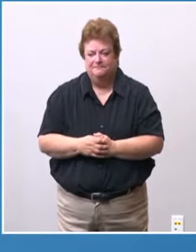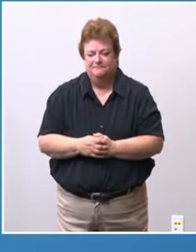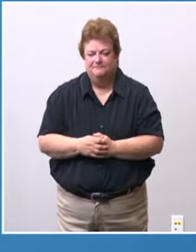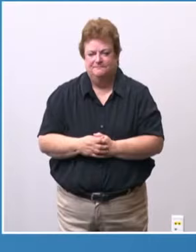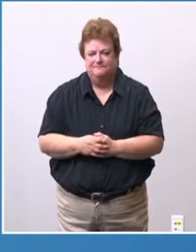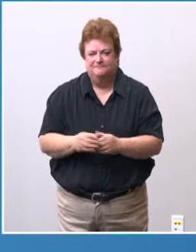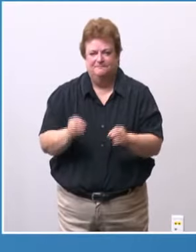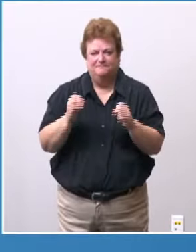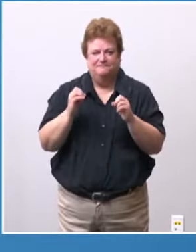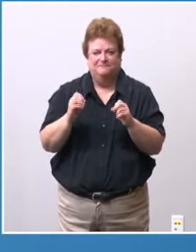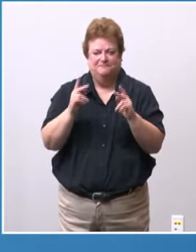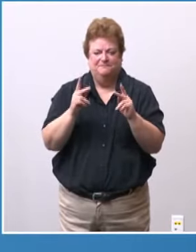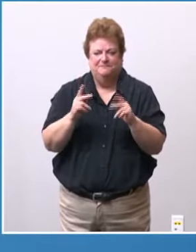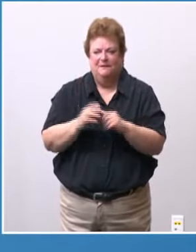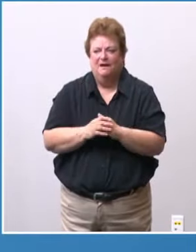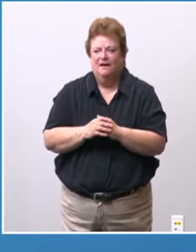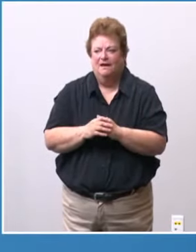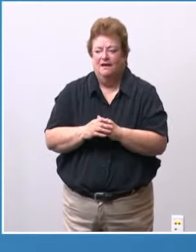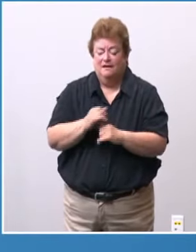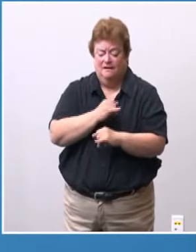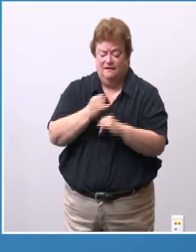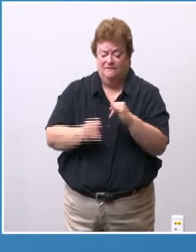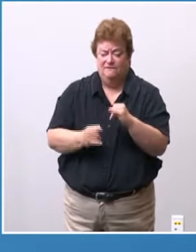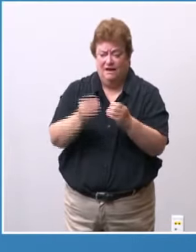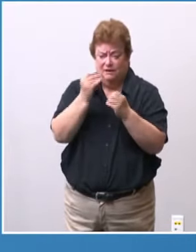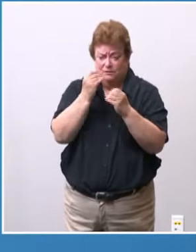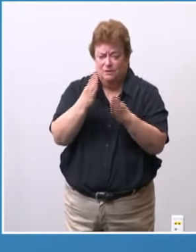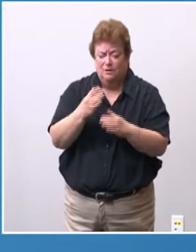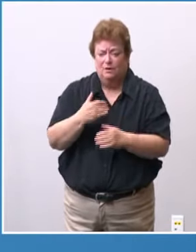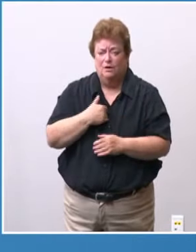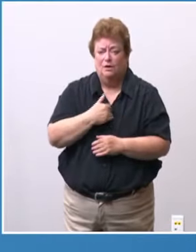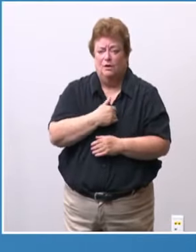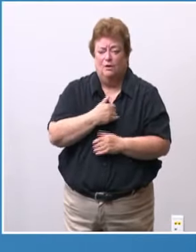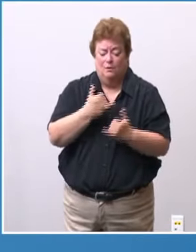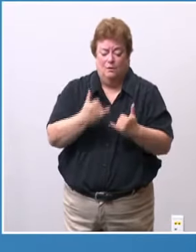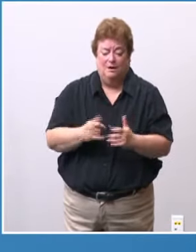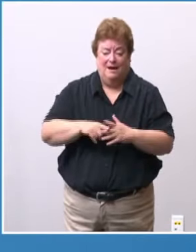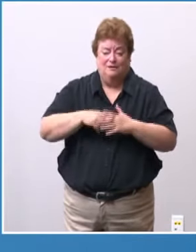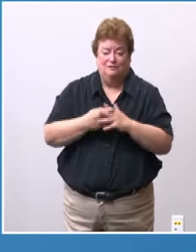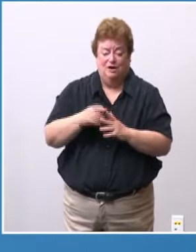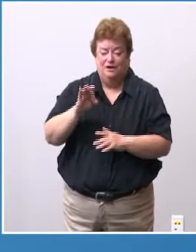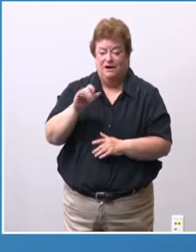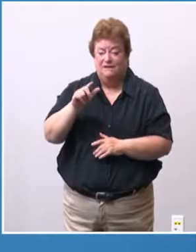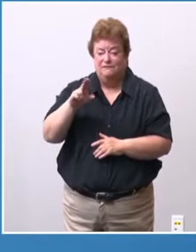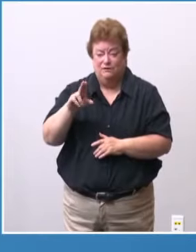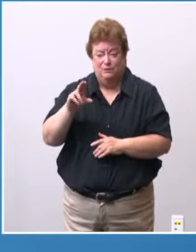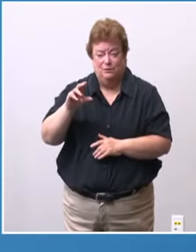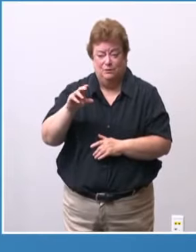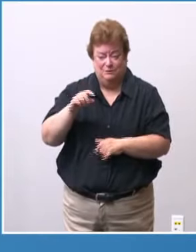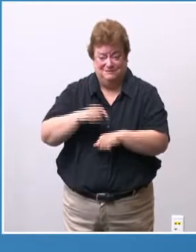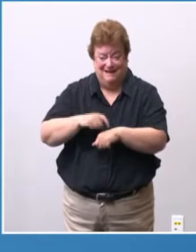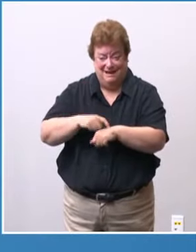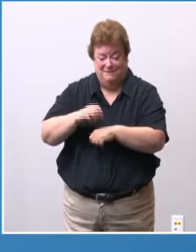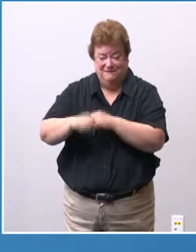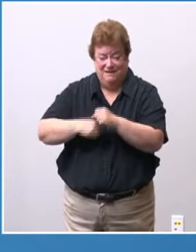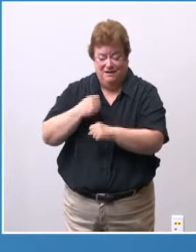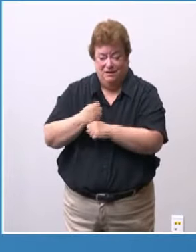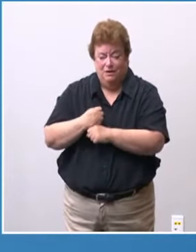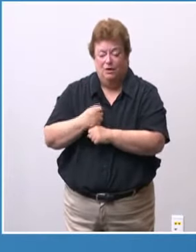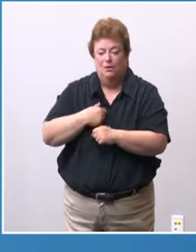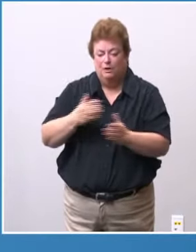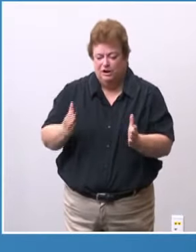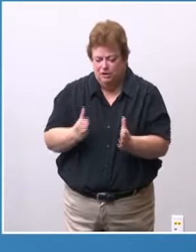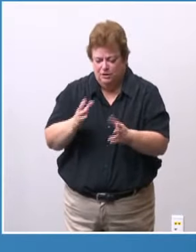All right. On a final note, we're moving into flu season, and we encourage people to get their flu